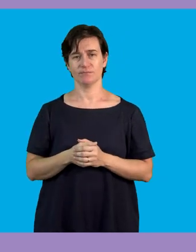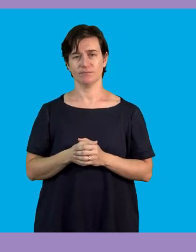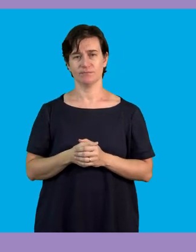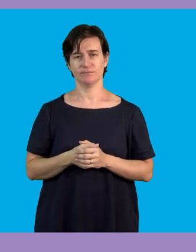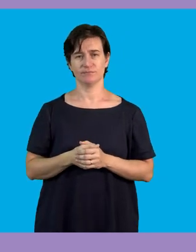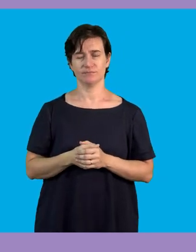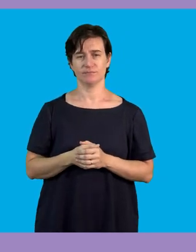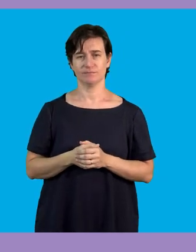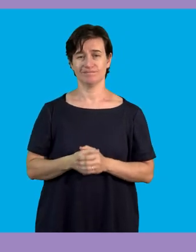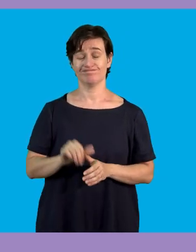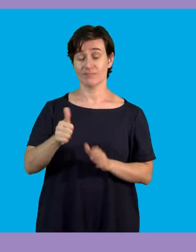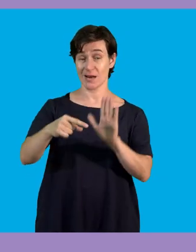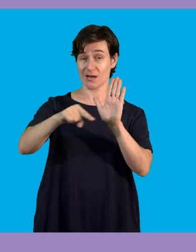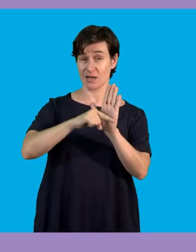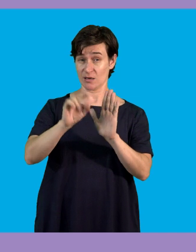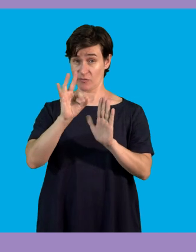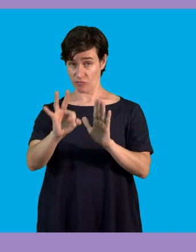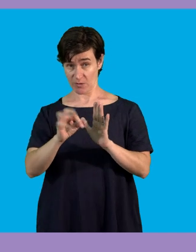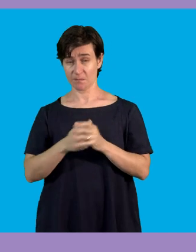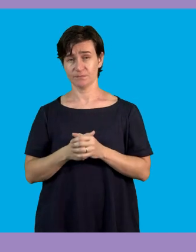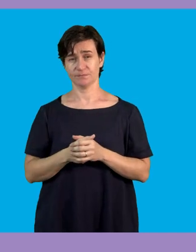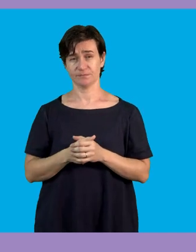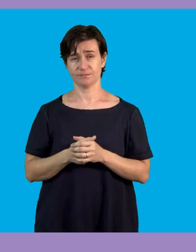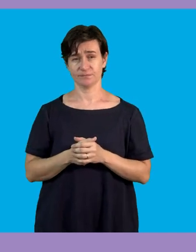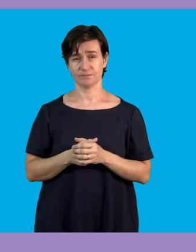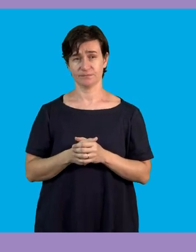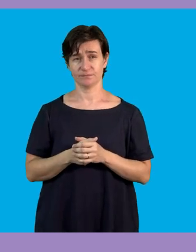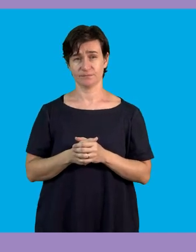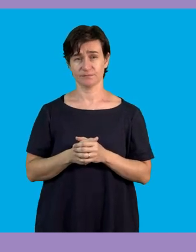11a. And negative 3